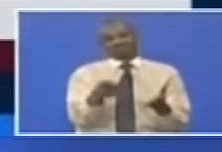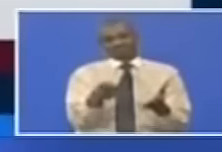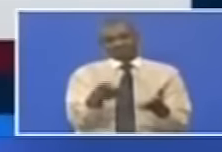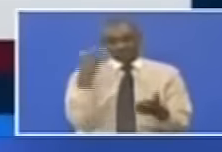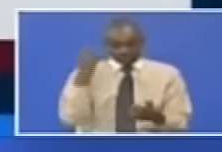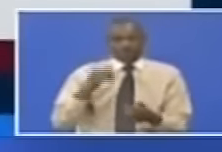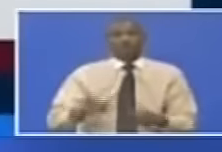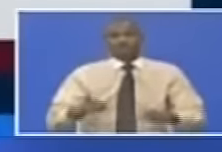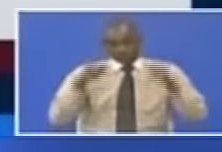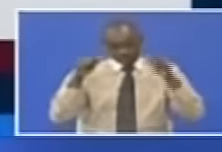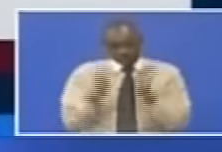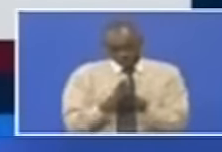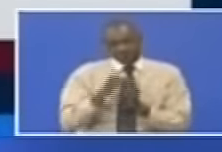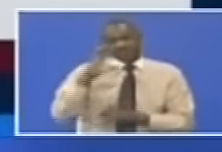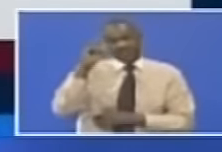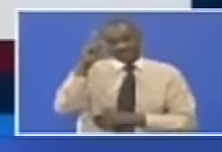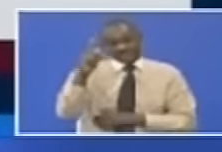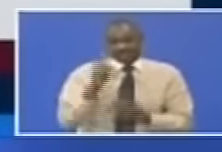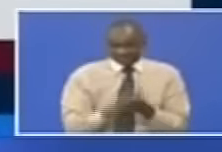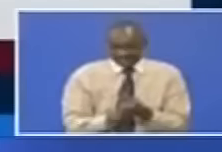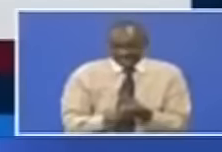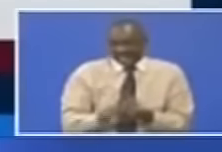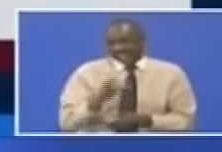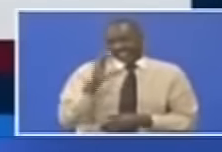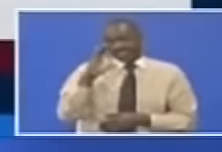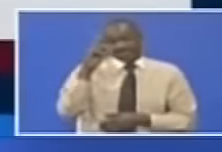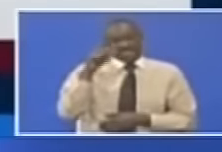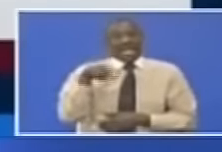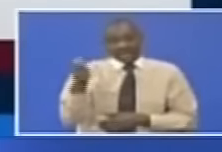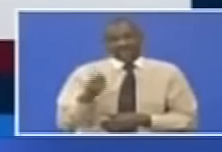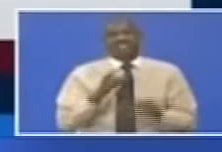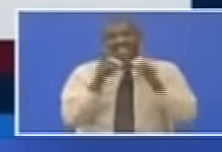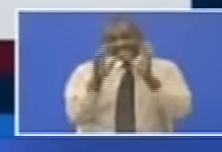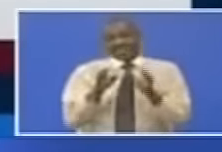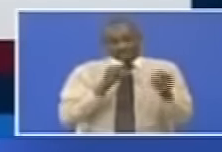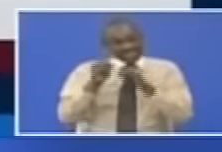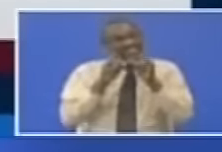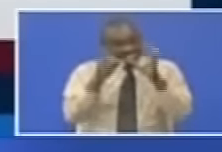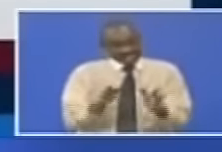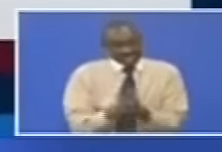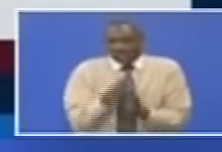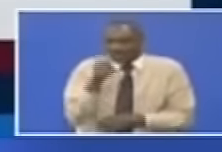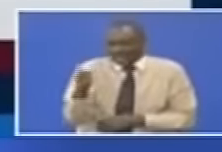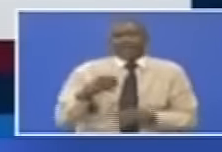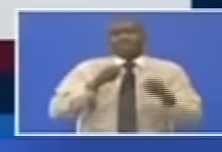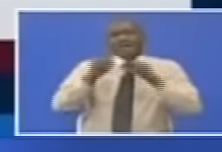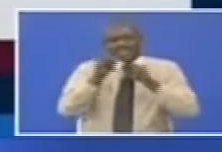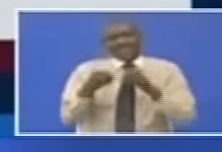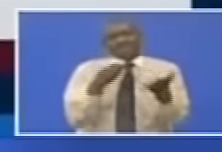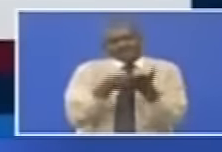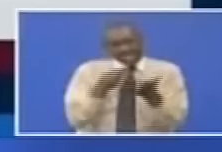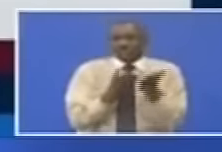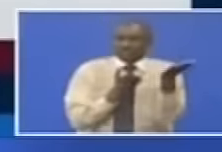Ndung’u, Director of Financial Markets at the Central Bank of Kenya, John Birech, and finally, Moses Muthui, Manager,